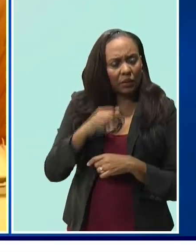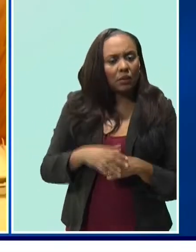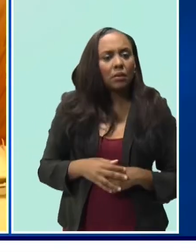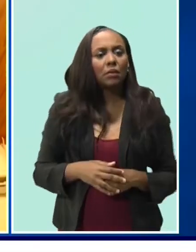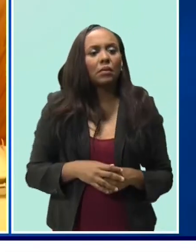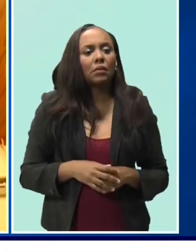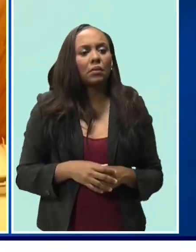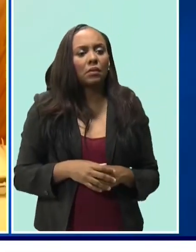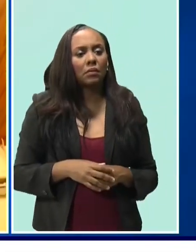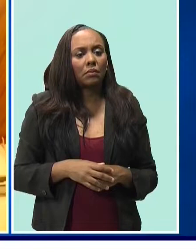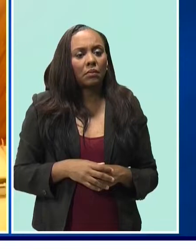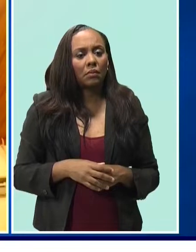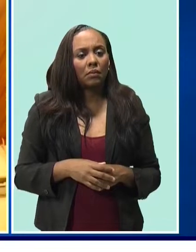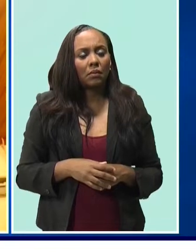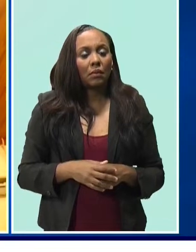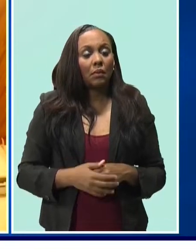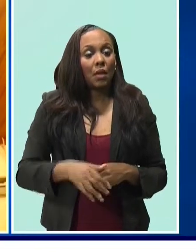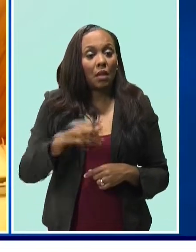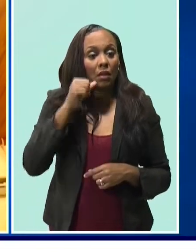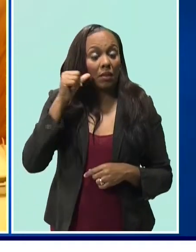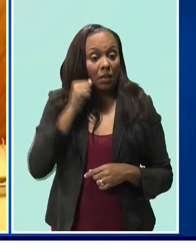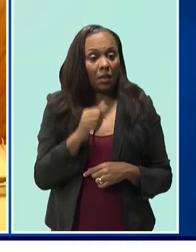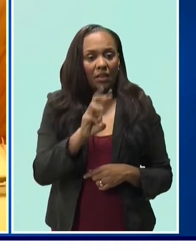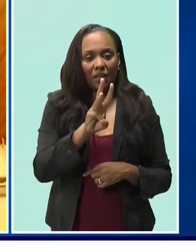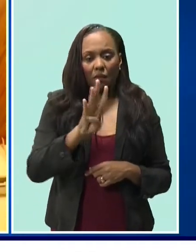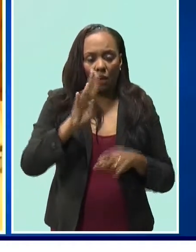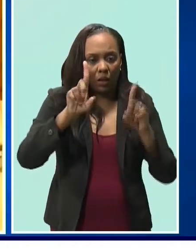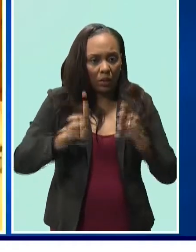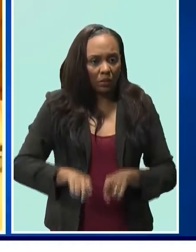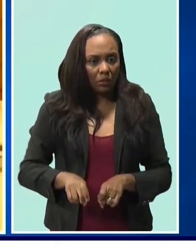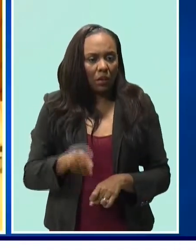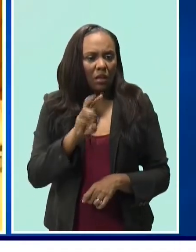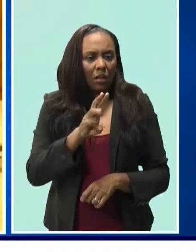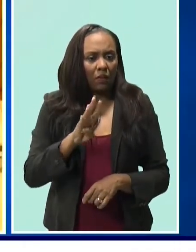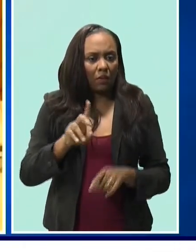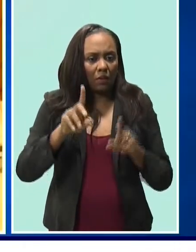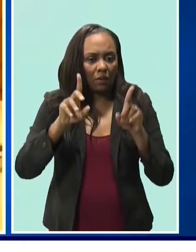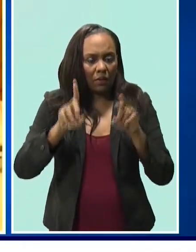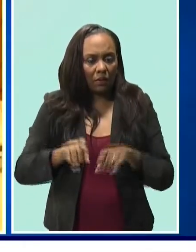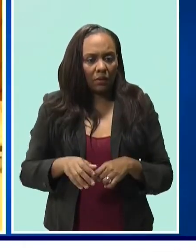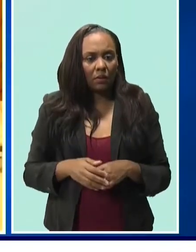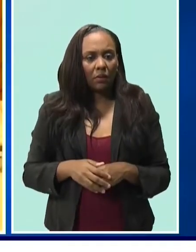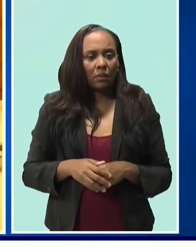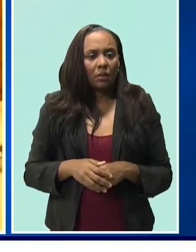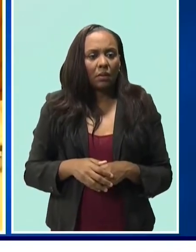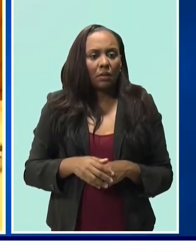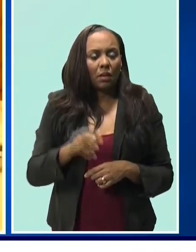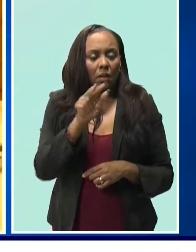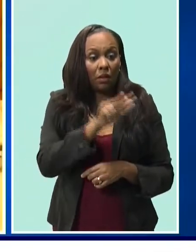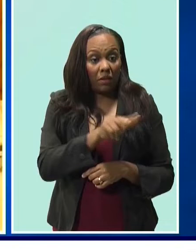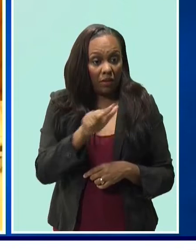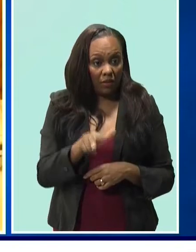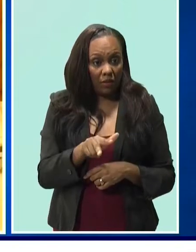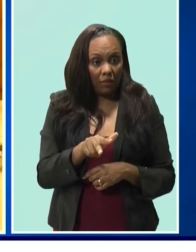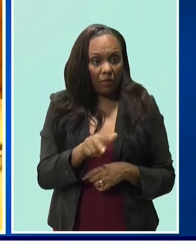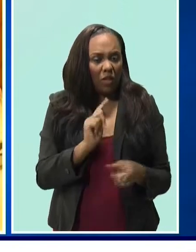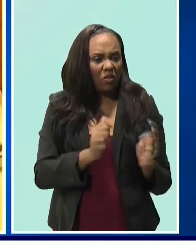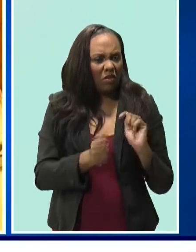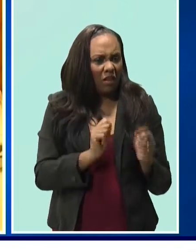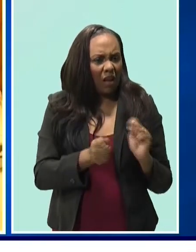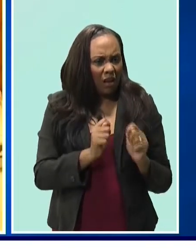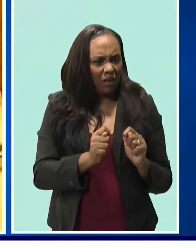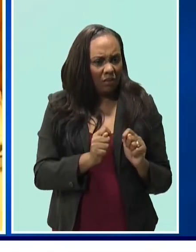test, there were 64 tests conducted yesterday. Okay. 33 of those were the Trinidadians who